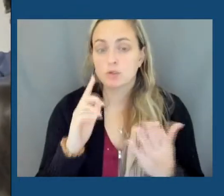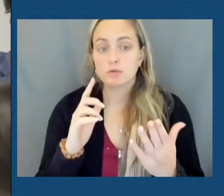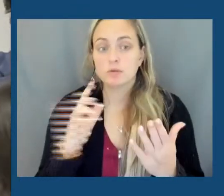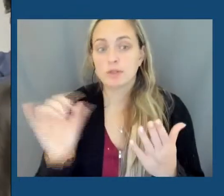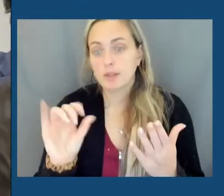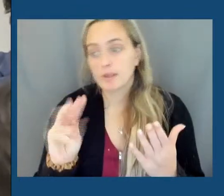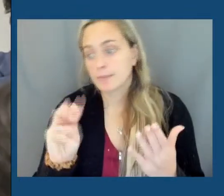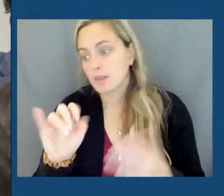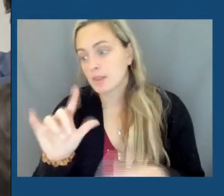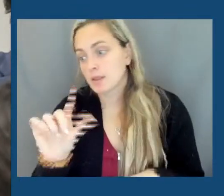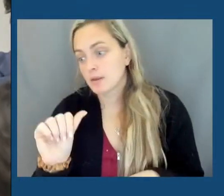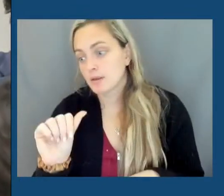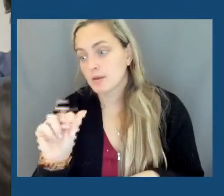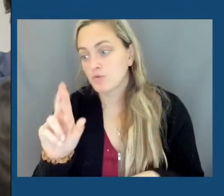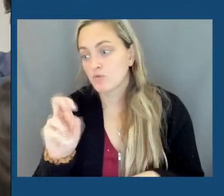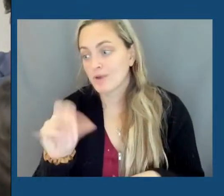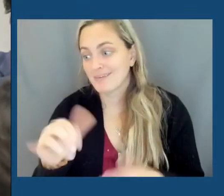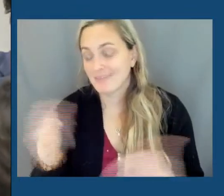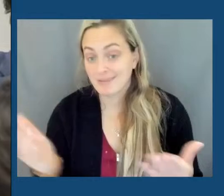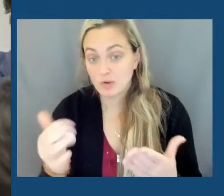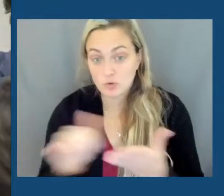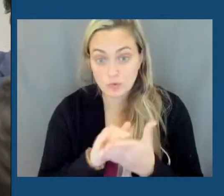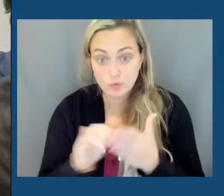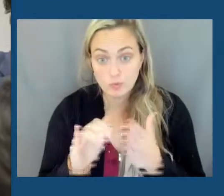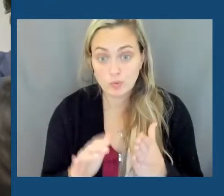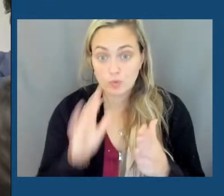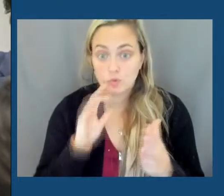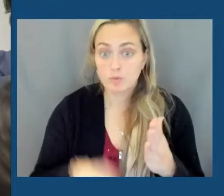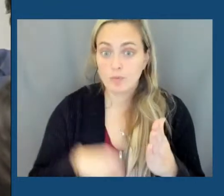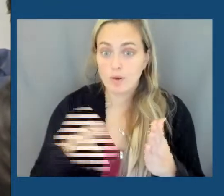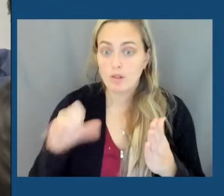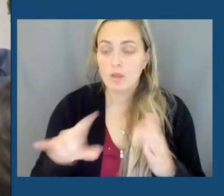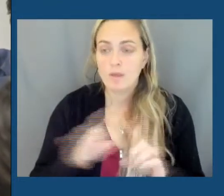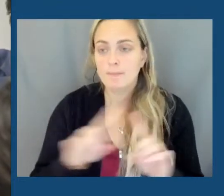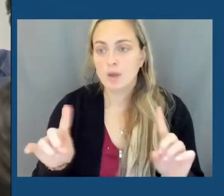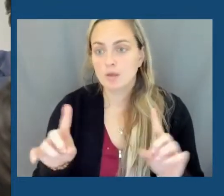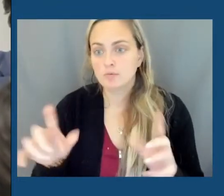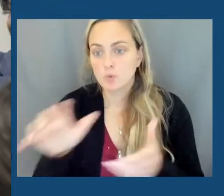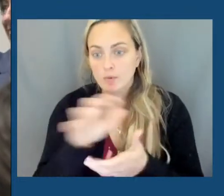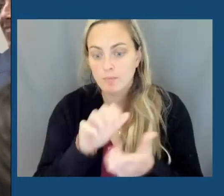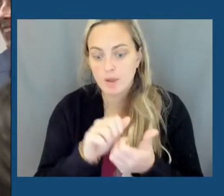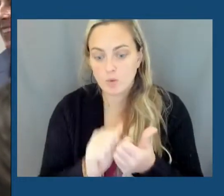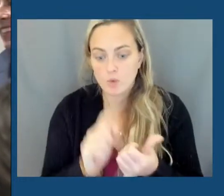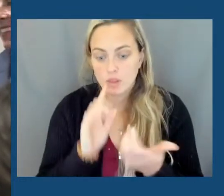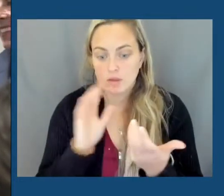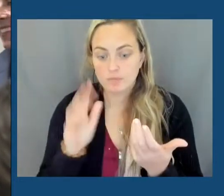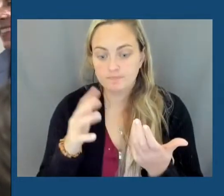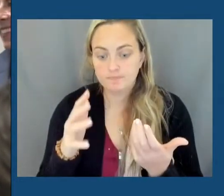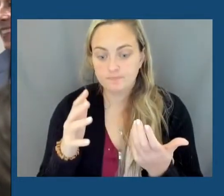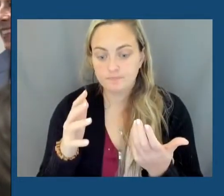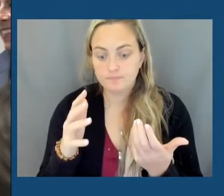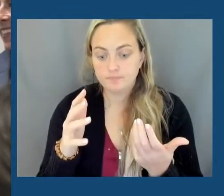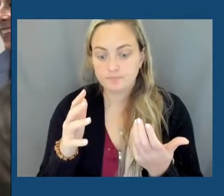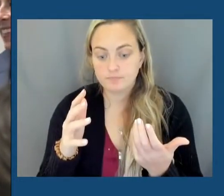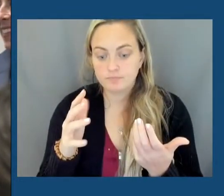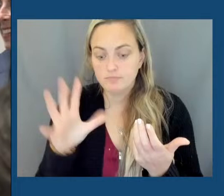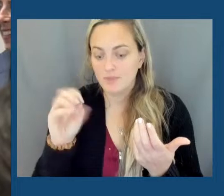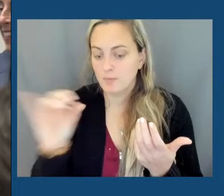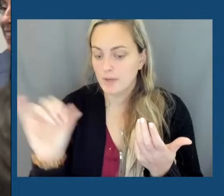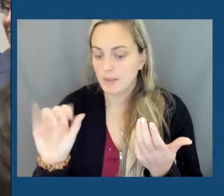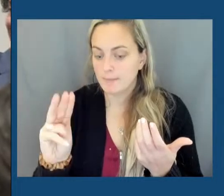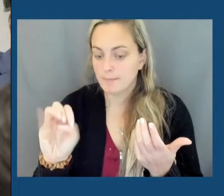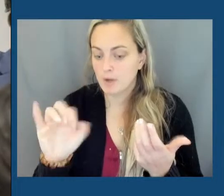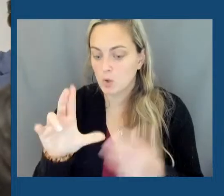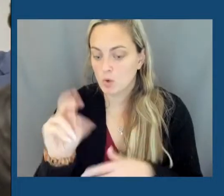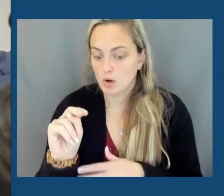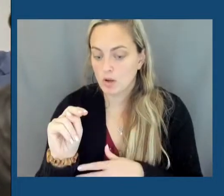Melinda and Randy right here as New Yorkers, proud of that. But you combine that with a company like Micron, that